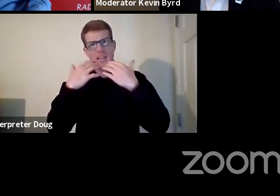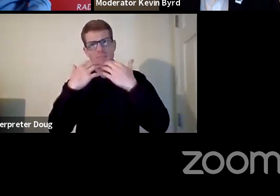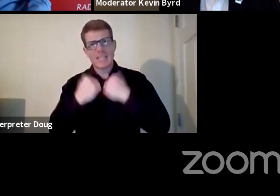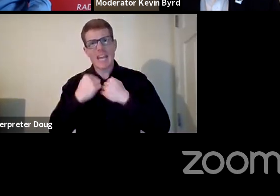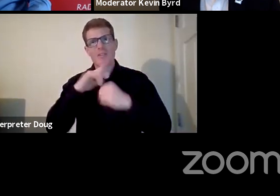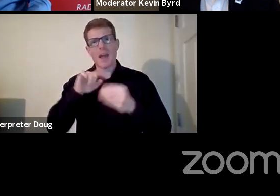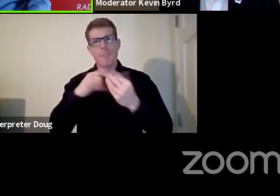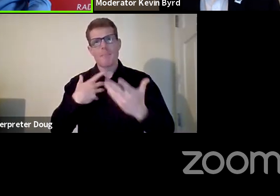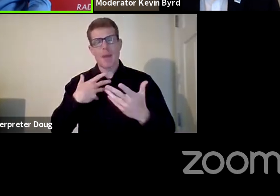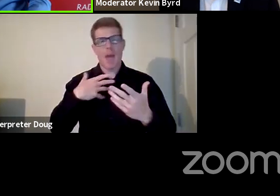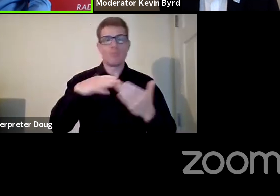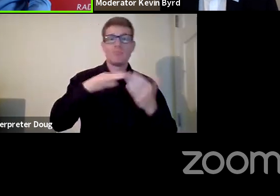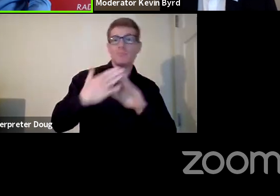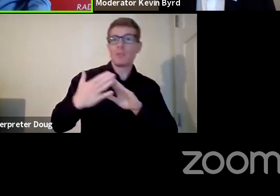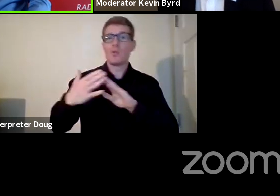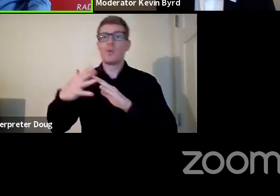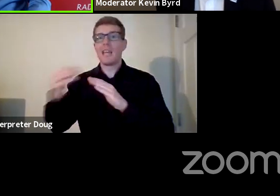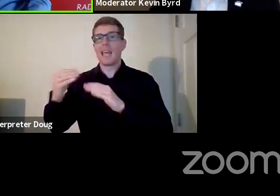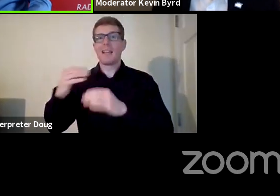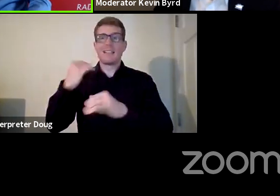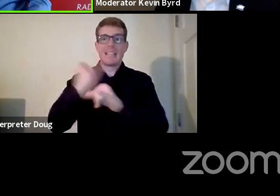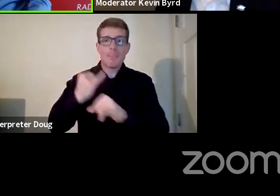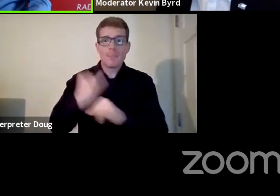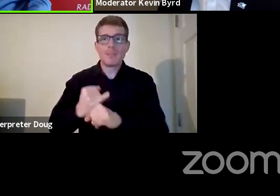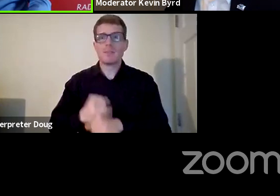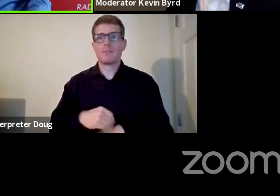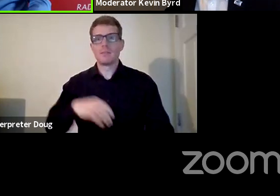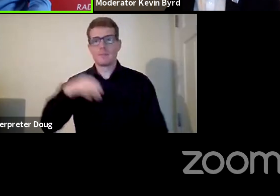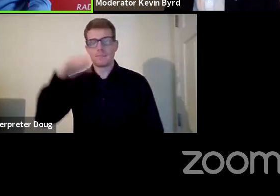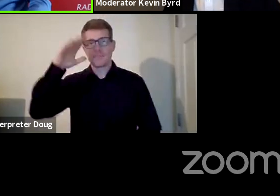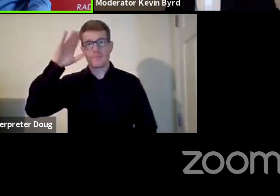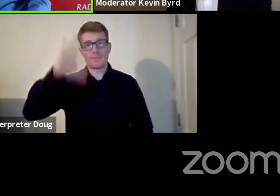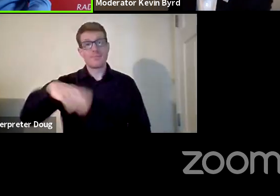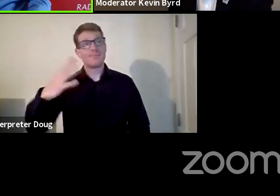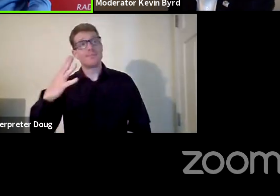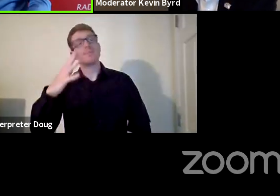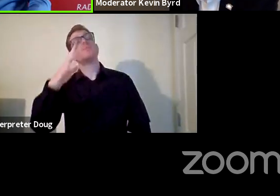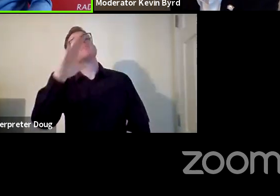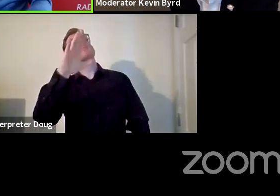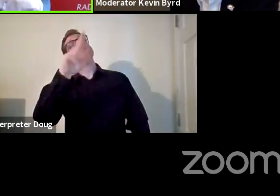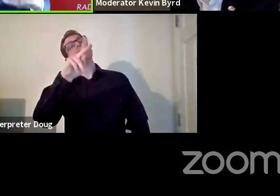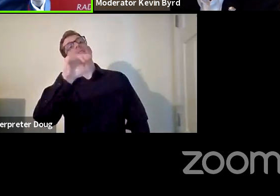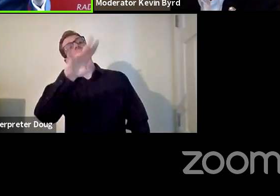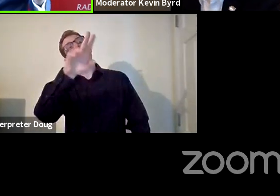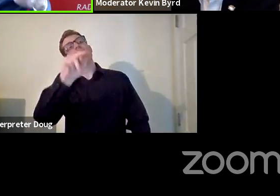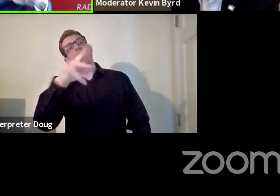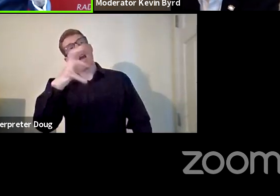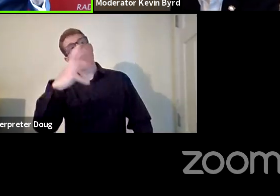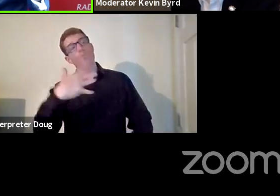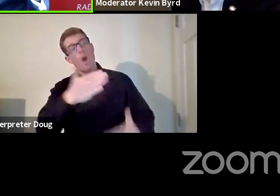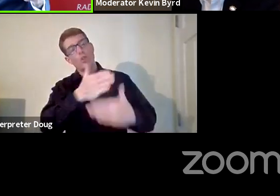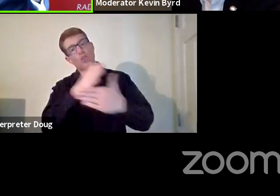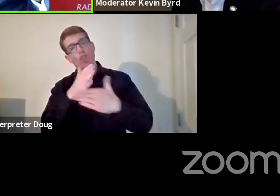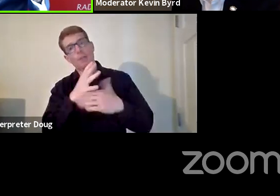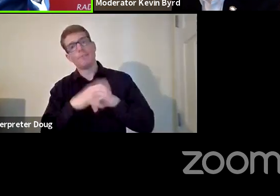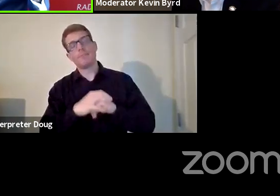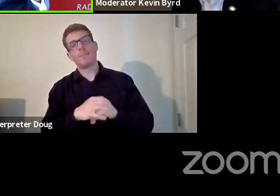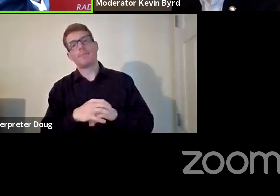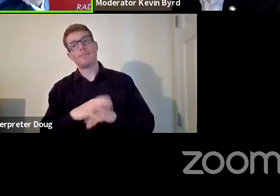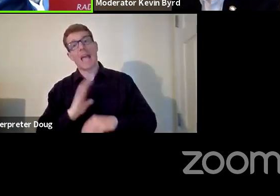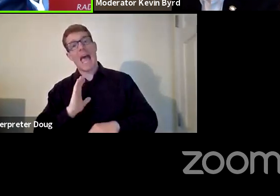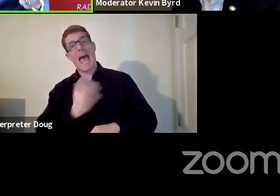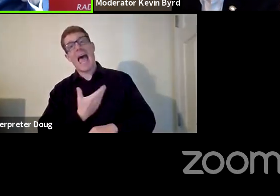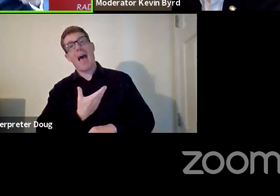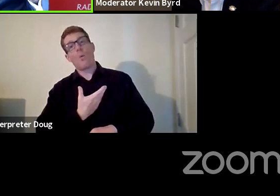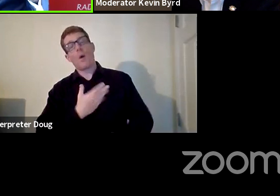feeling. And Kevin, I'd be remiss if I didn't share this. You know, our faculty,